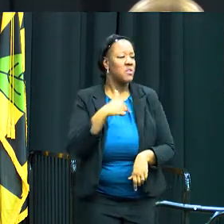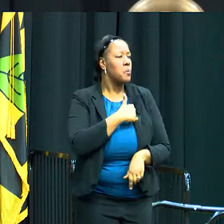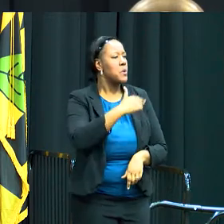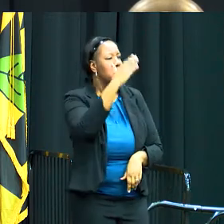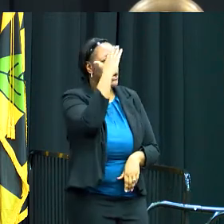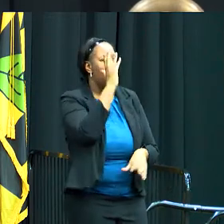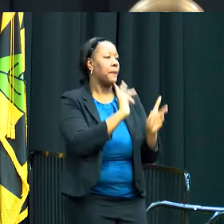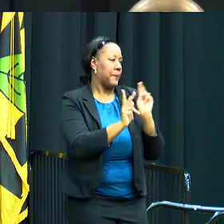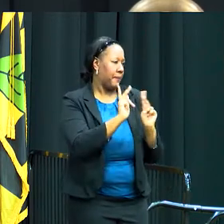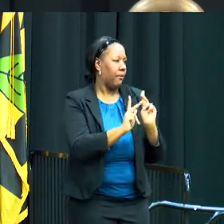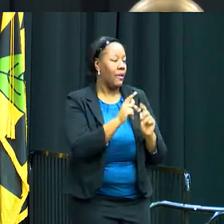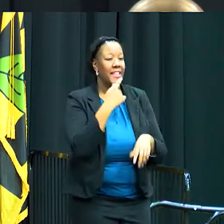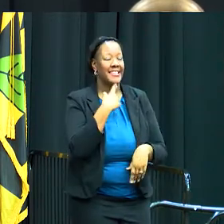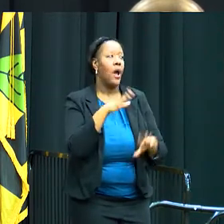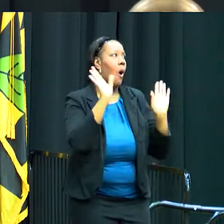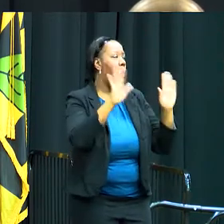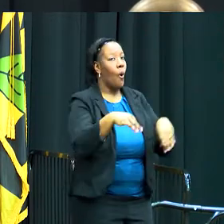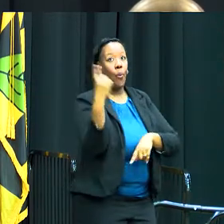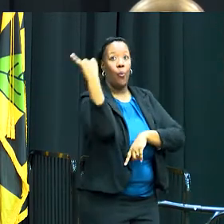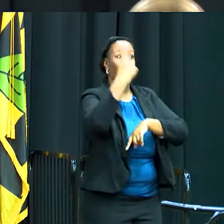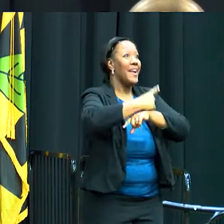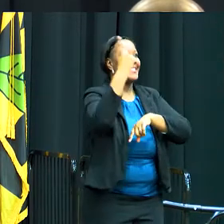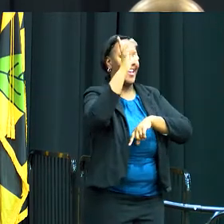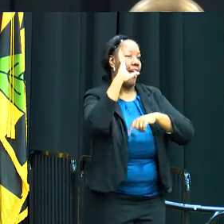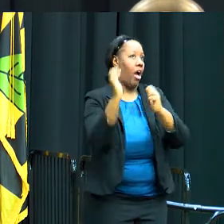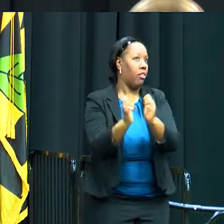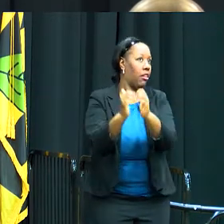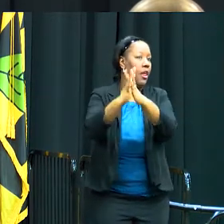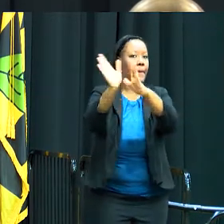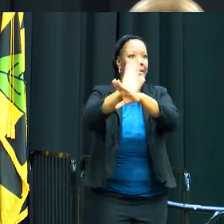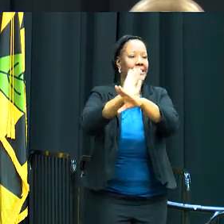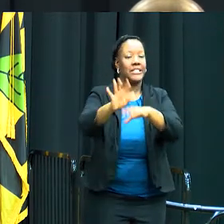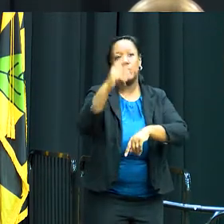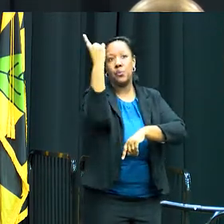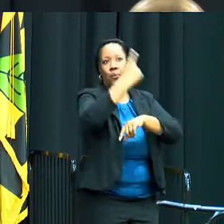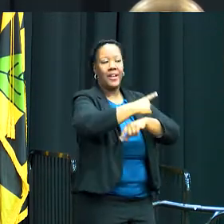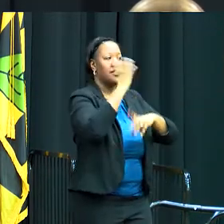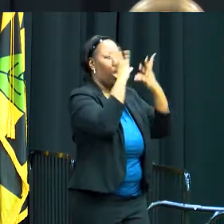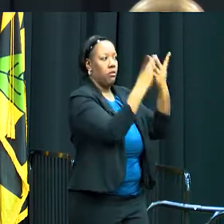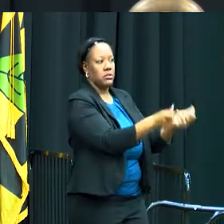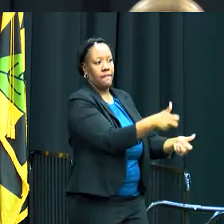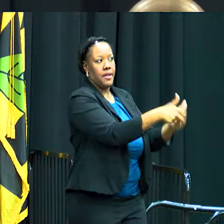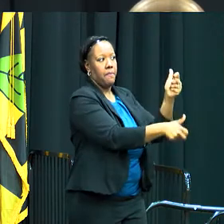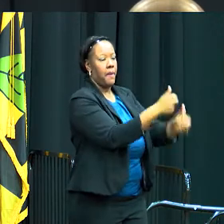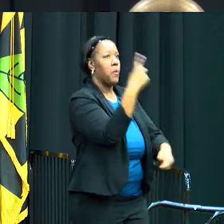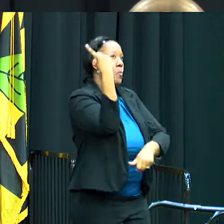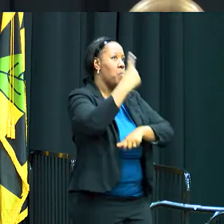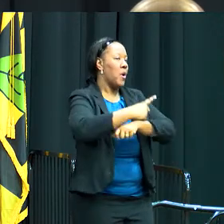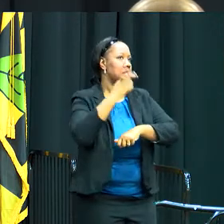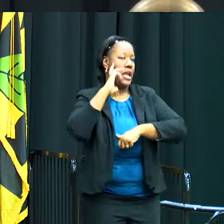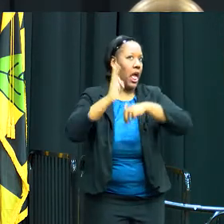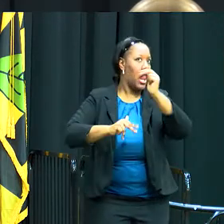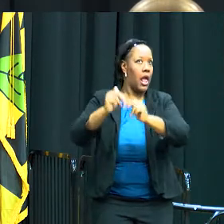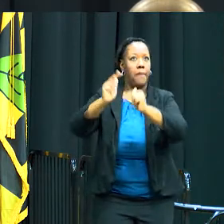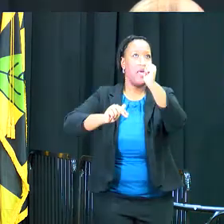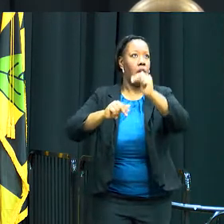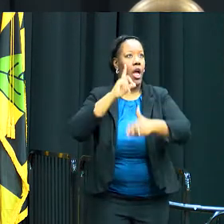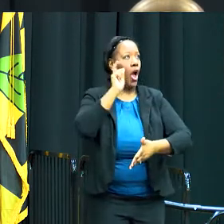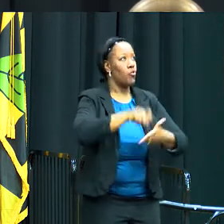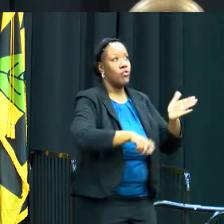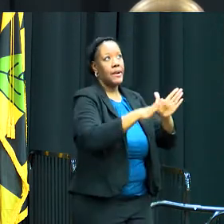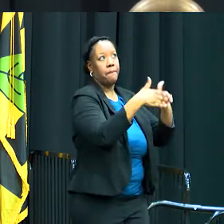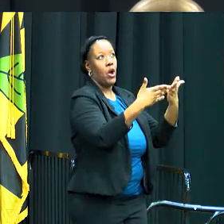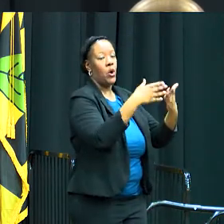people who say, "One day I'll start that business, or solve that problem, or build that building, or write that book, or earn that